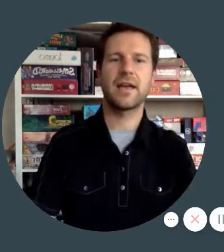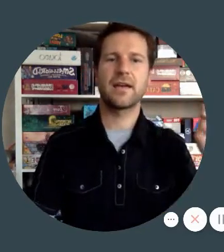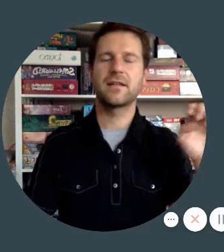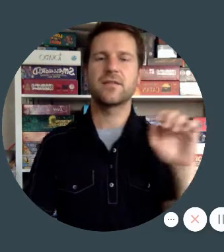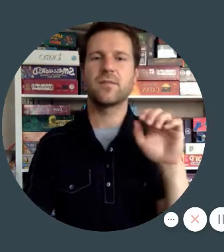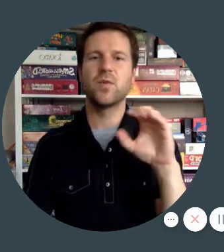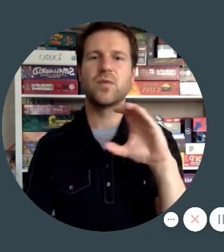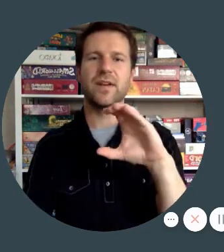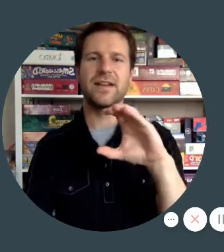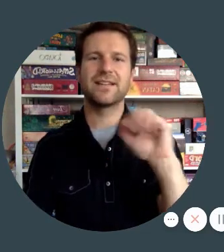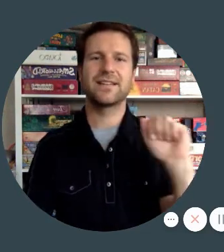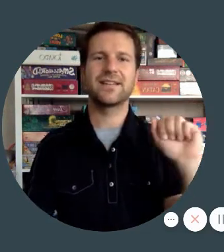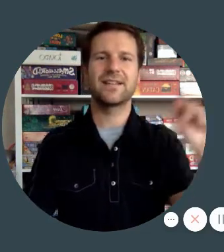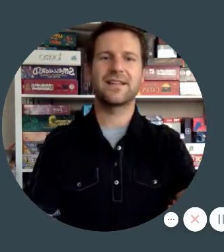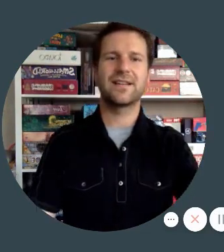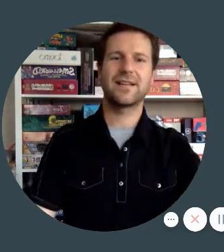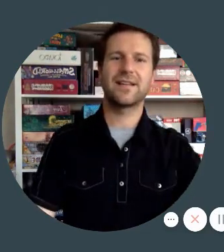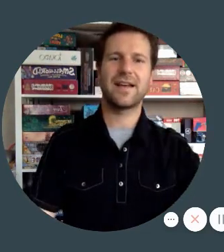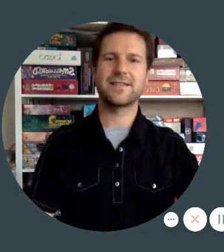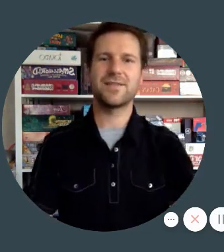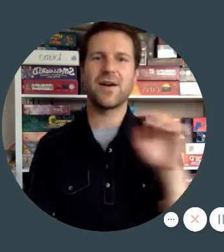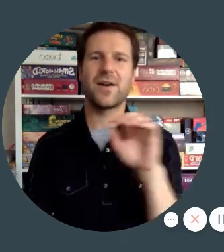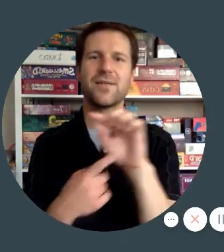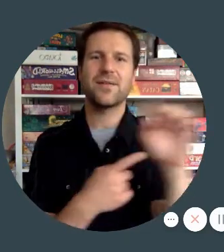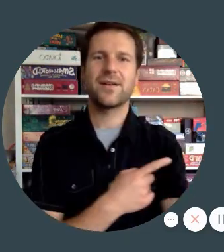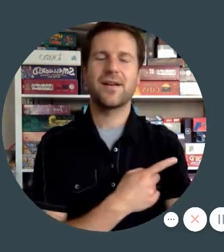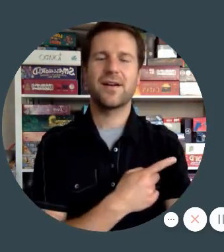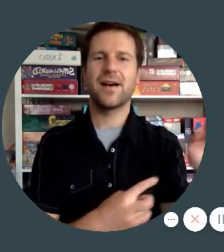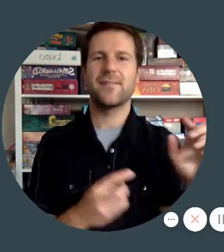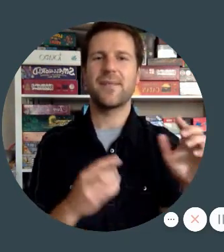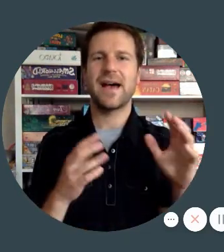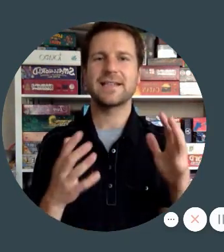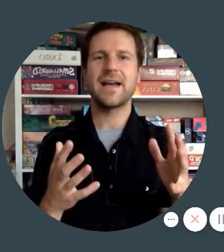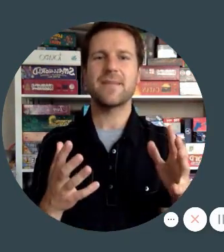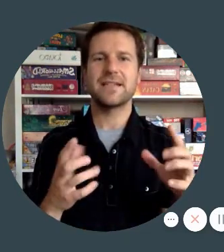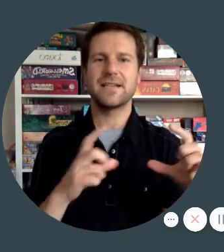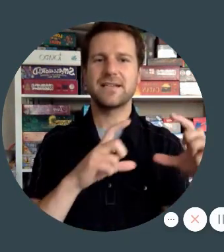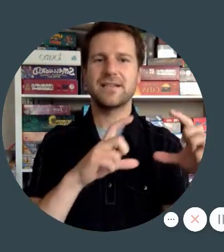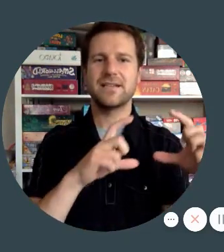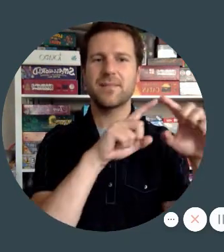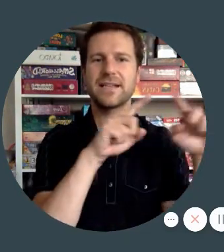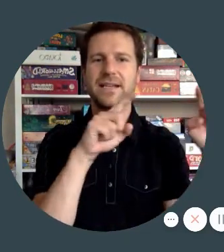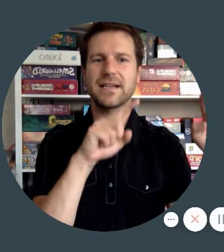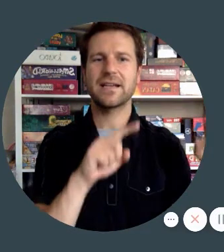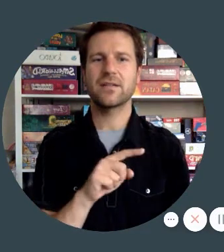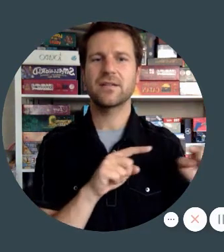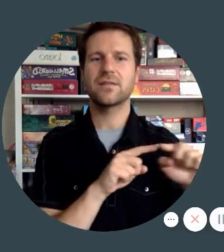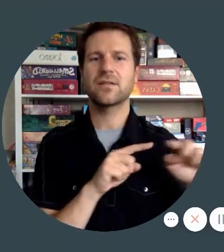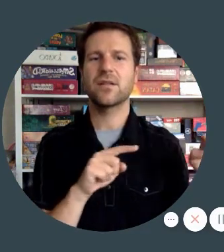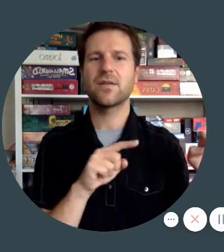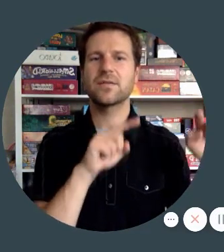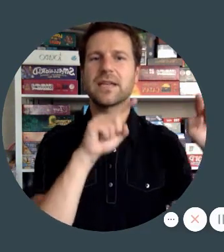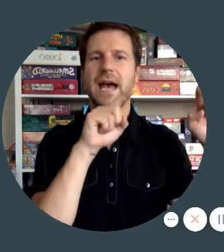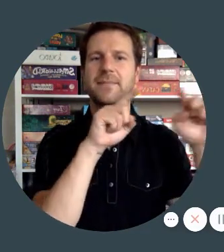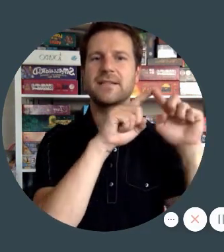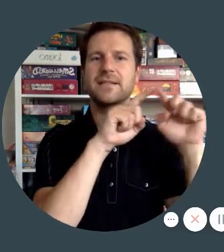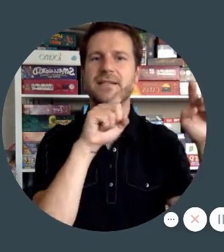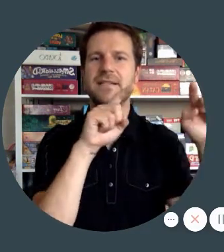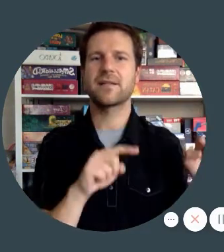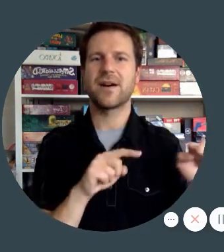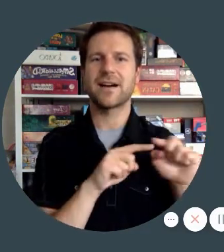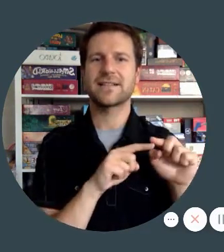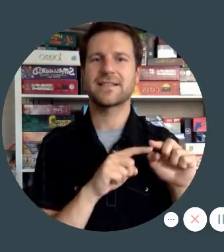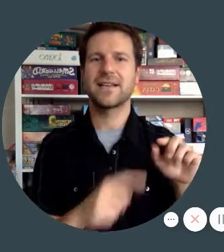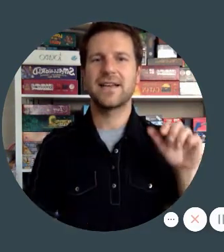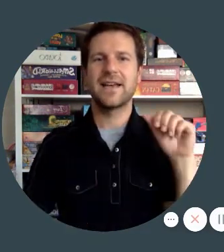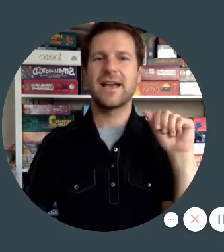cake. Don't move it as you go. As I mentioned, you want to pretend like you're a little closed caption